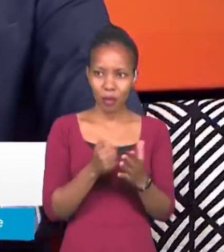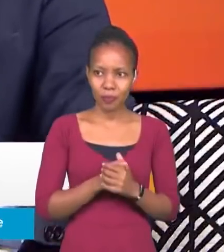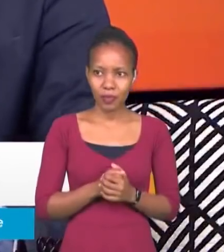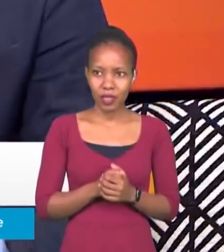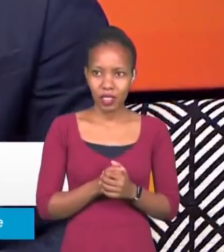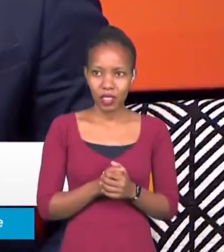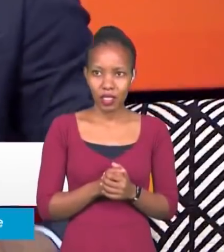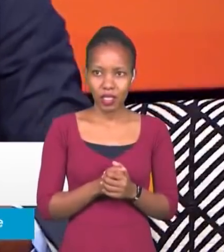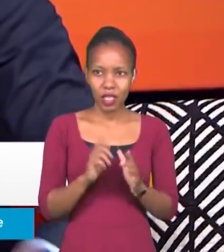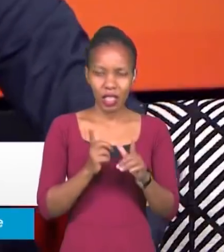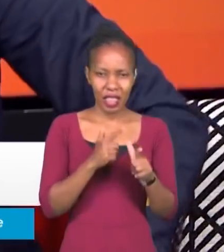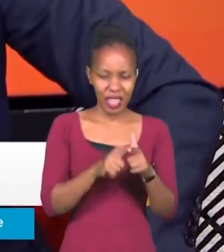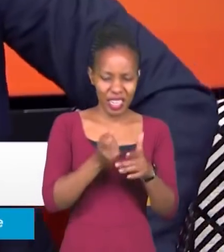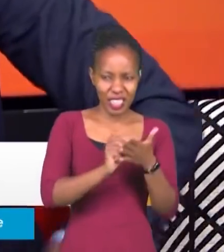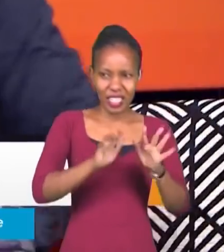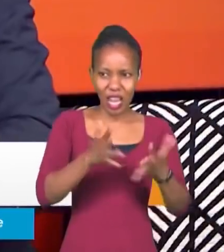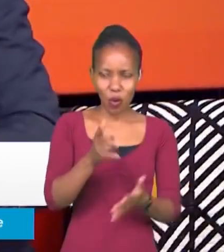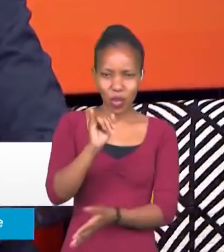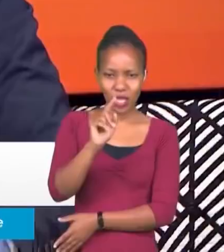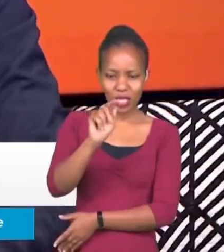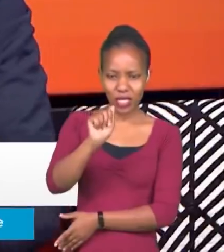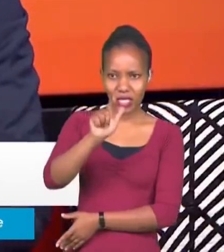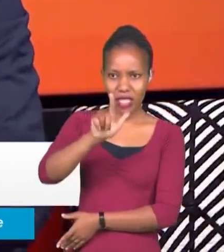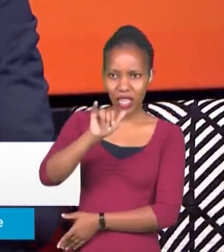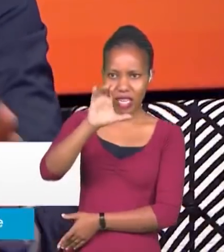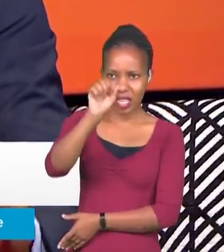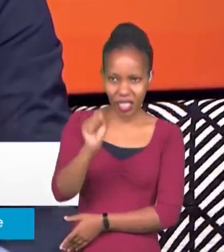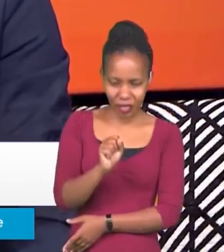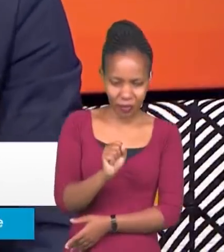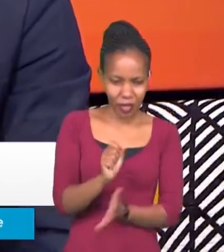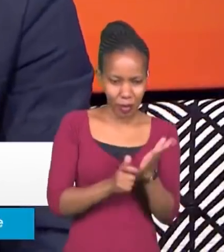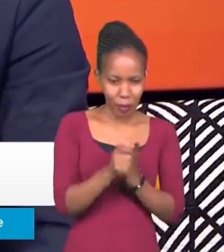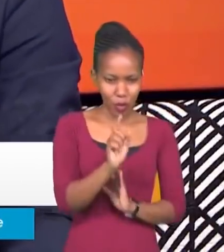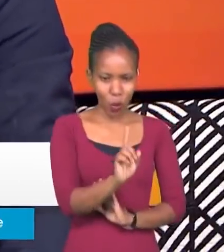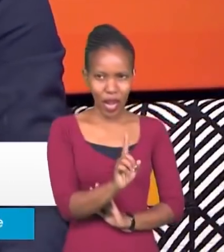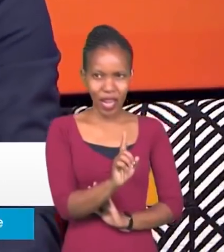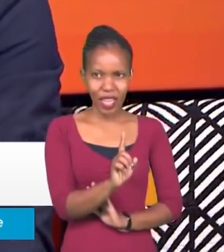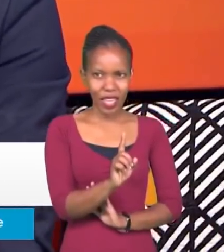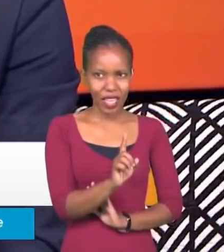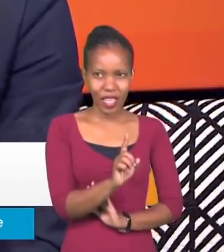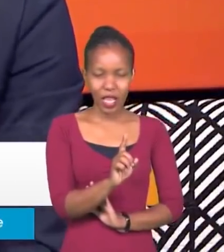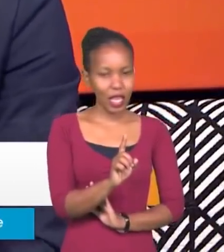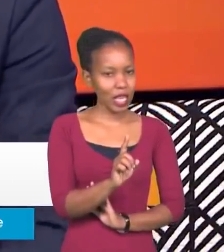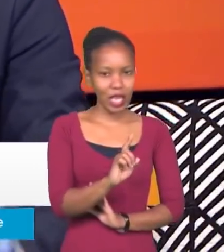italics. Italics, the prefix. Now you wonder, okay, prefix everything. Now, page one, goodness, some creative.